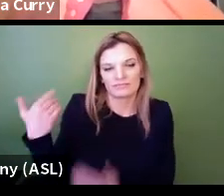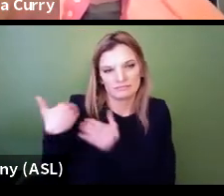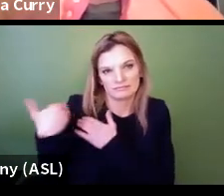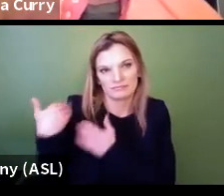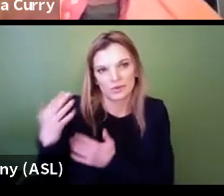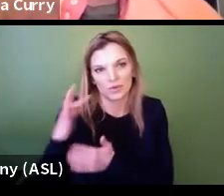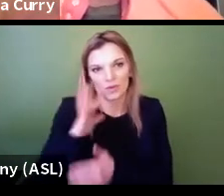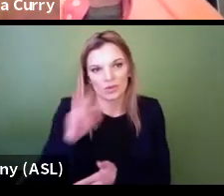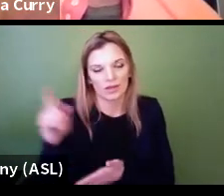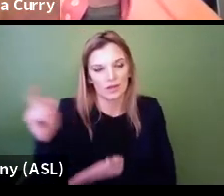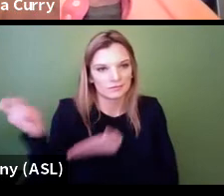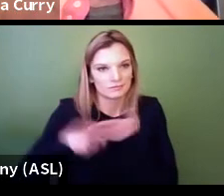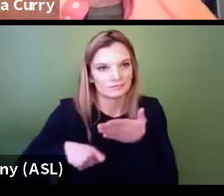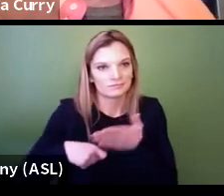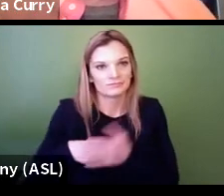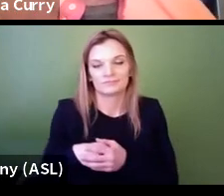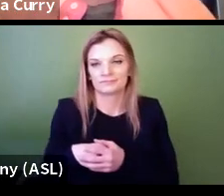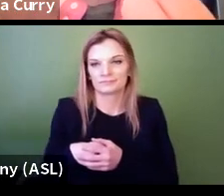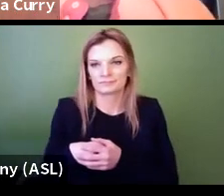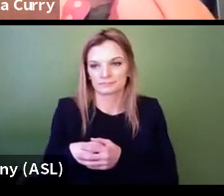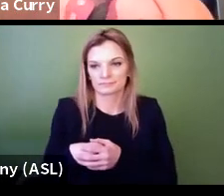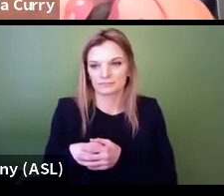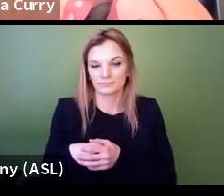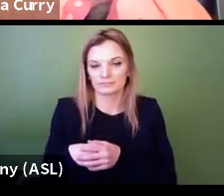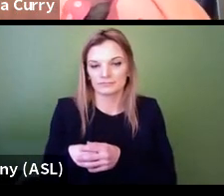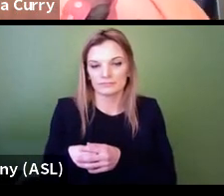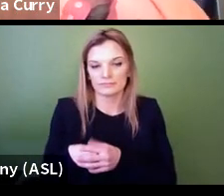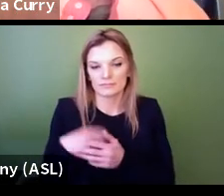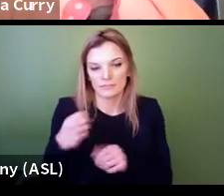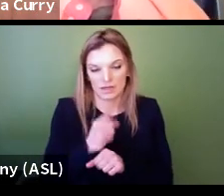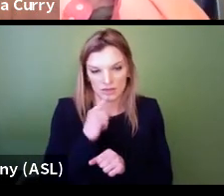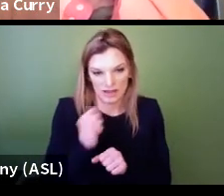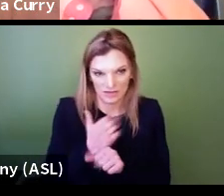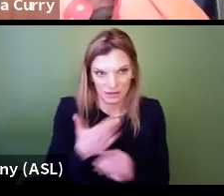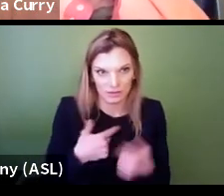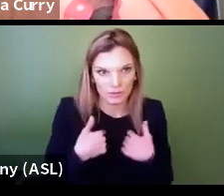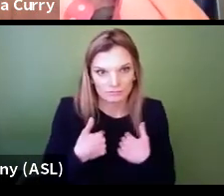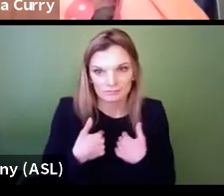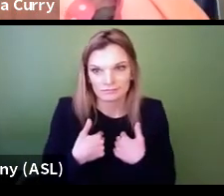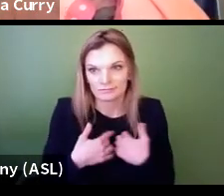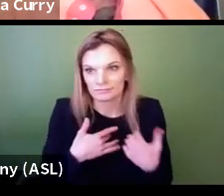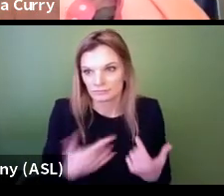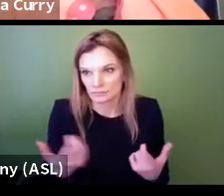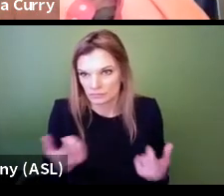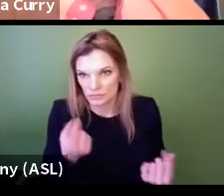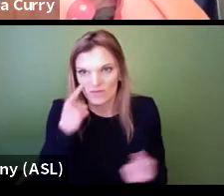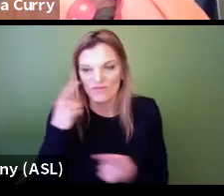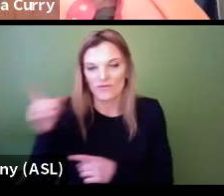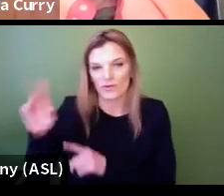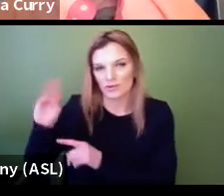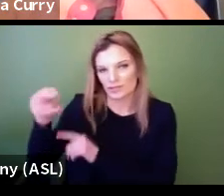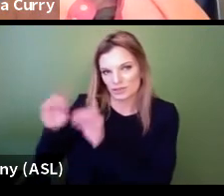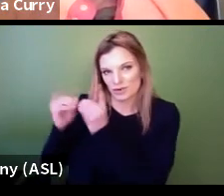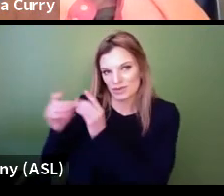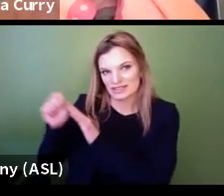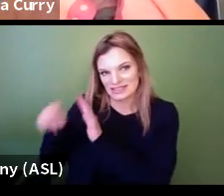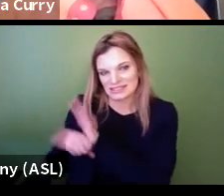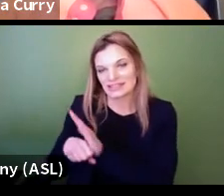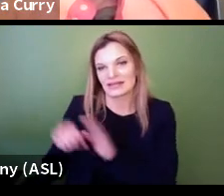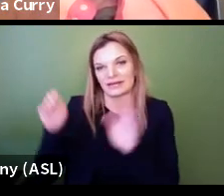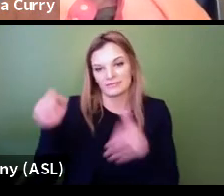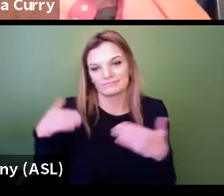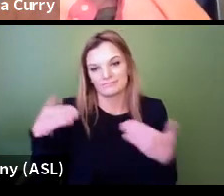that everything that we do for the generous offer of the Michigan Department of State, for example, to post this and reach